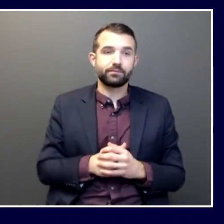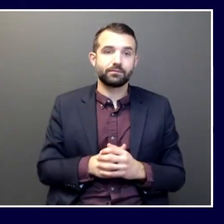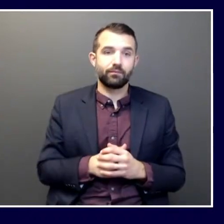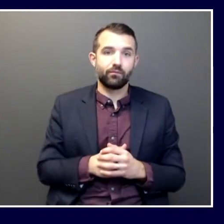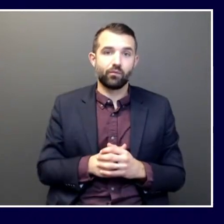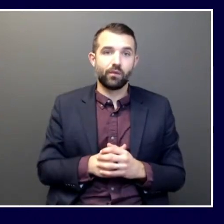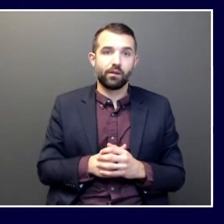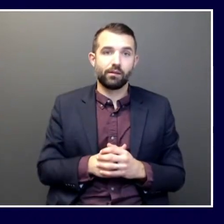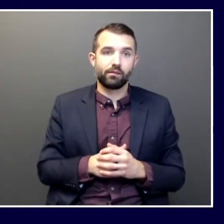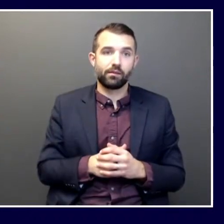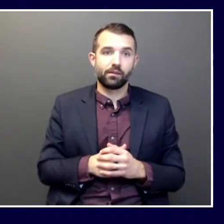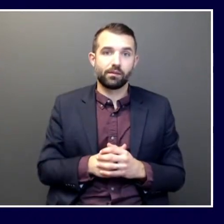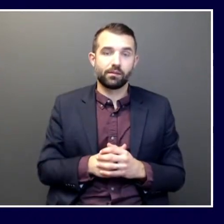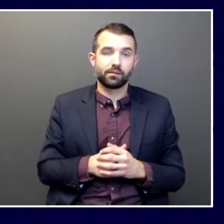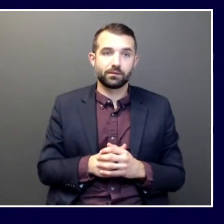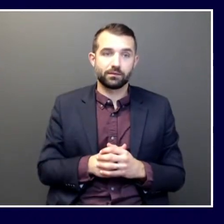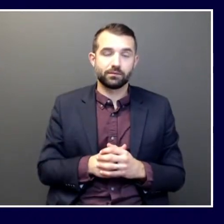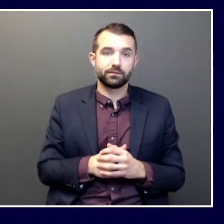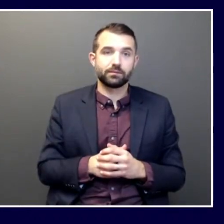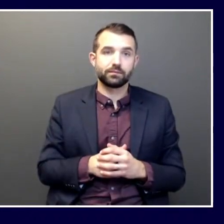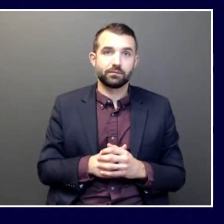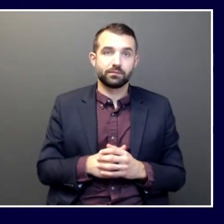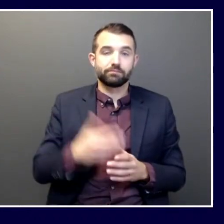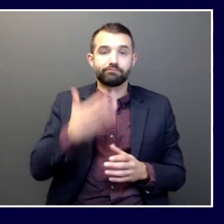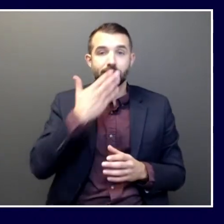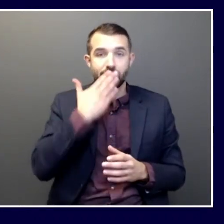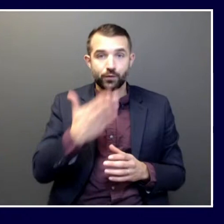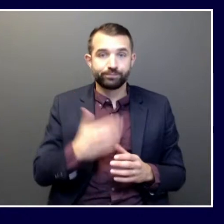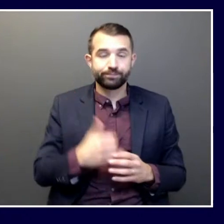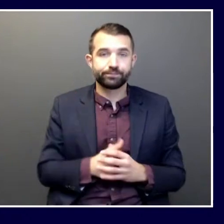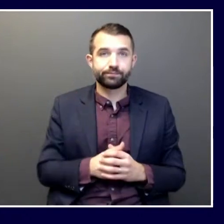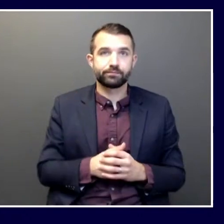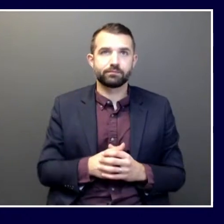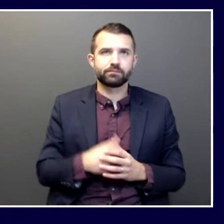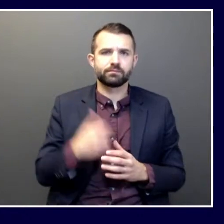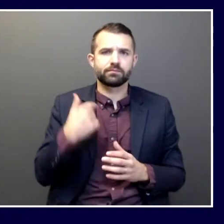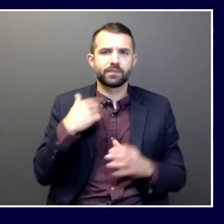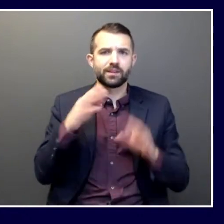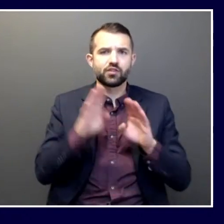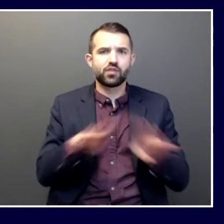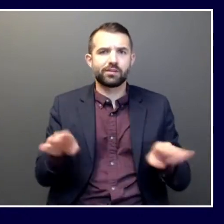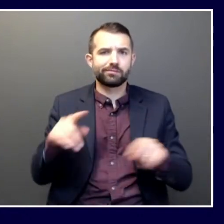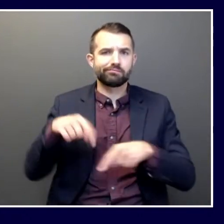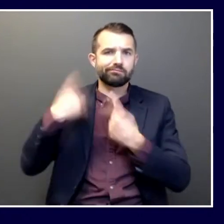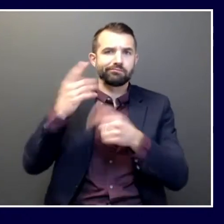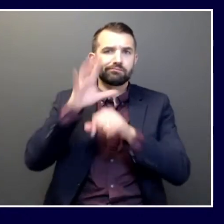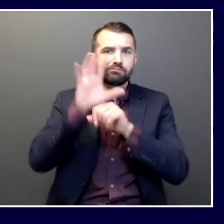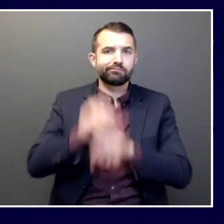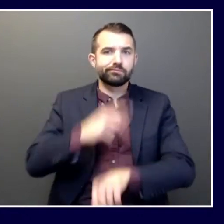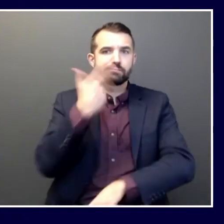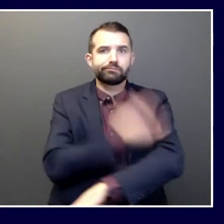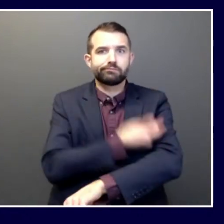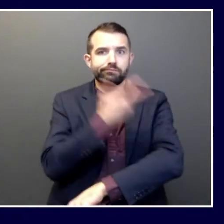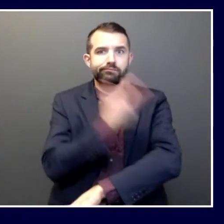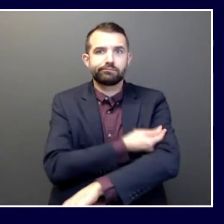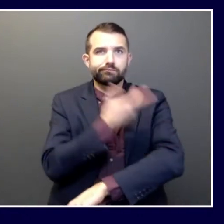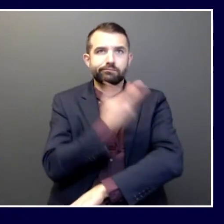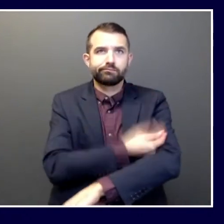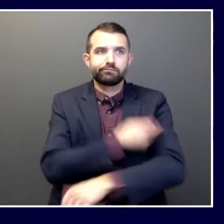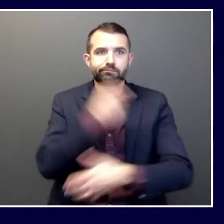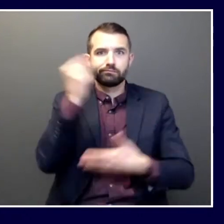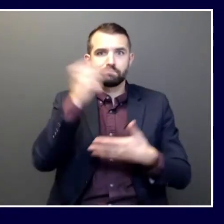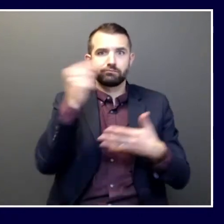Thanks, Dr. Shaw. Children are always getting different kinds of vaccines, different than the COVID vaccine, but parents generally see this one